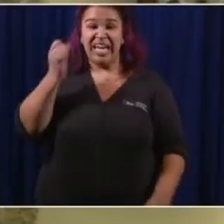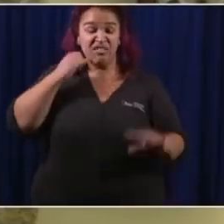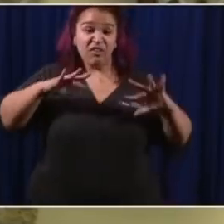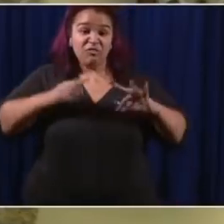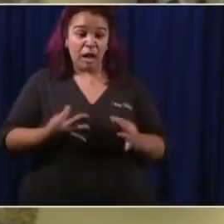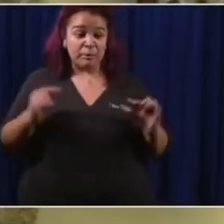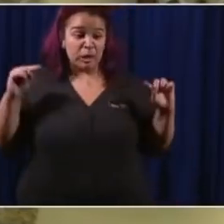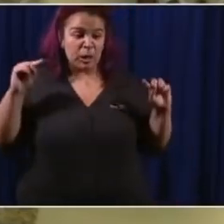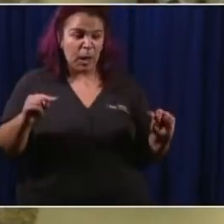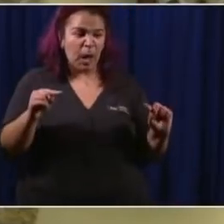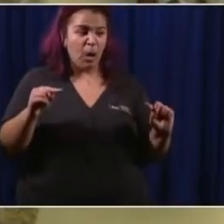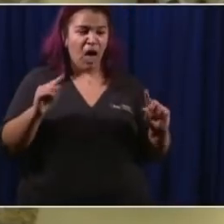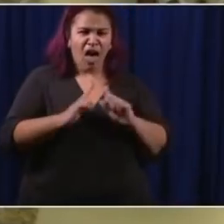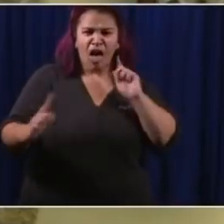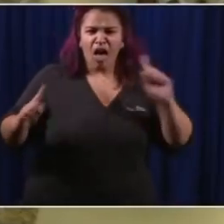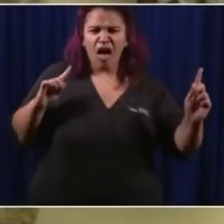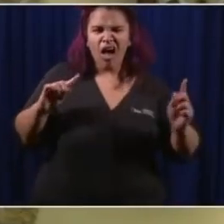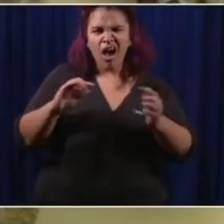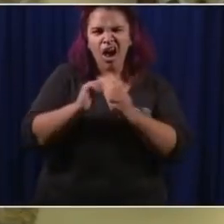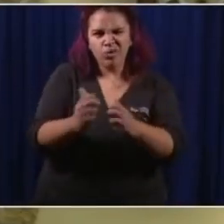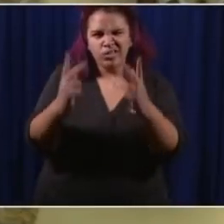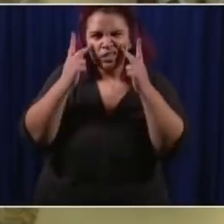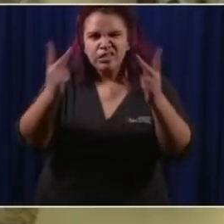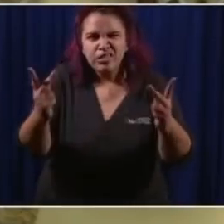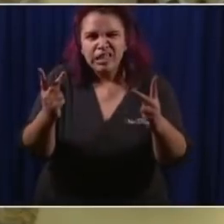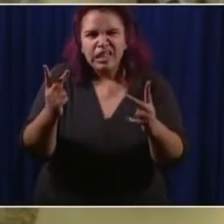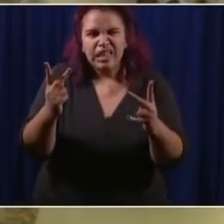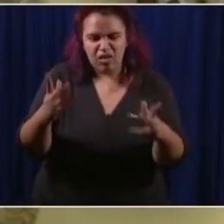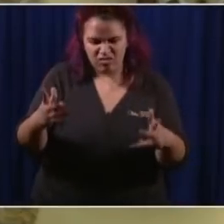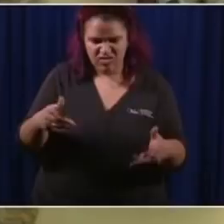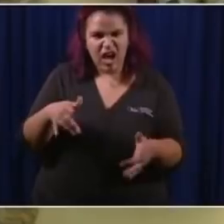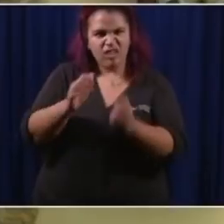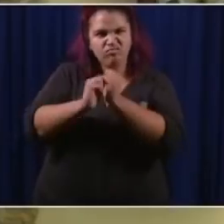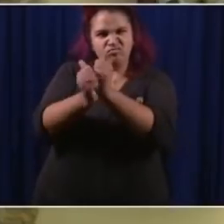I think it can be done outside. I think inside,